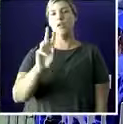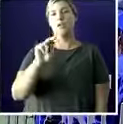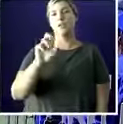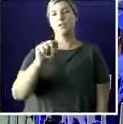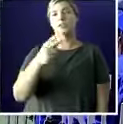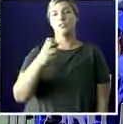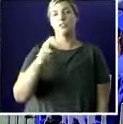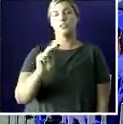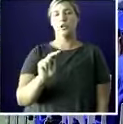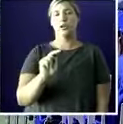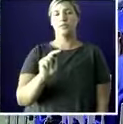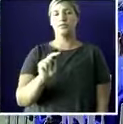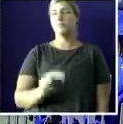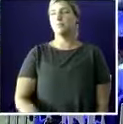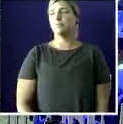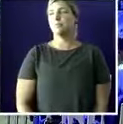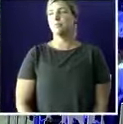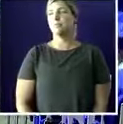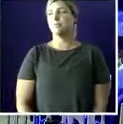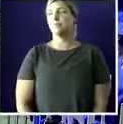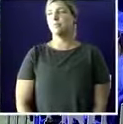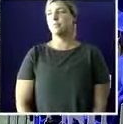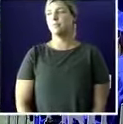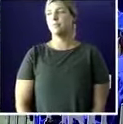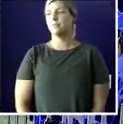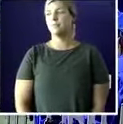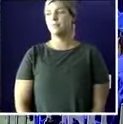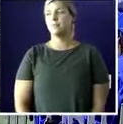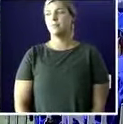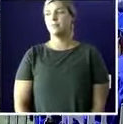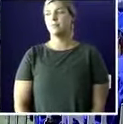Nathaniel Rick. Oh, you only gave him three?